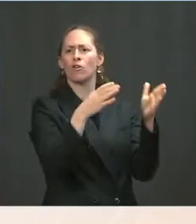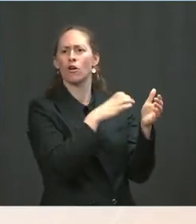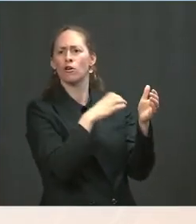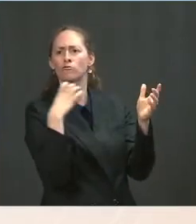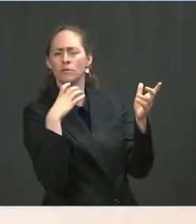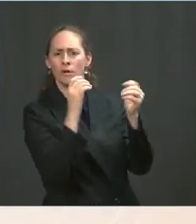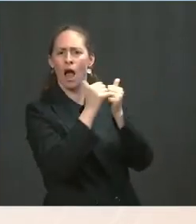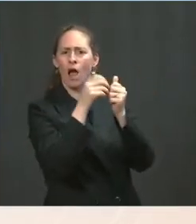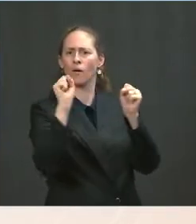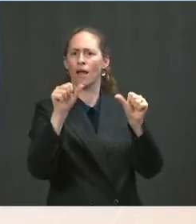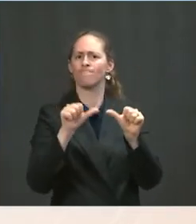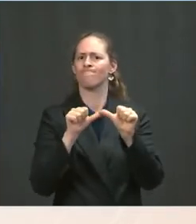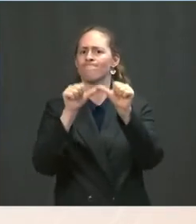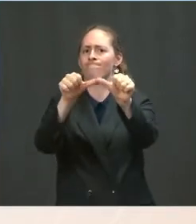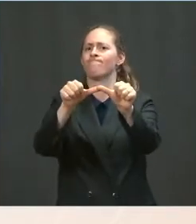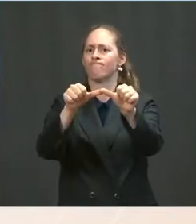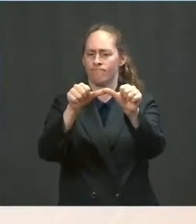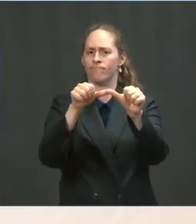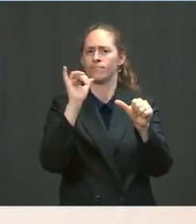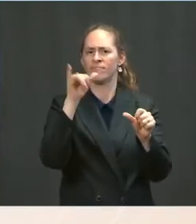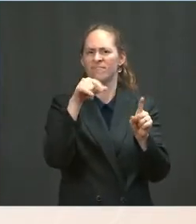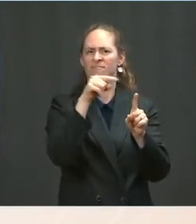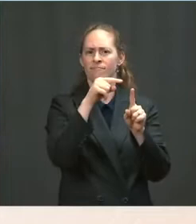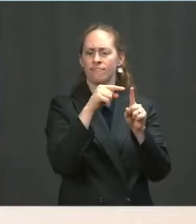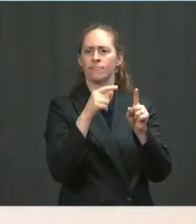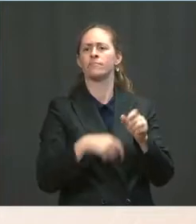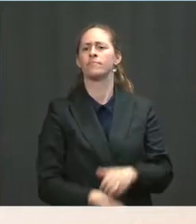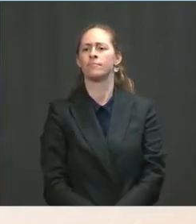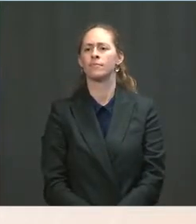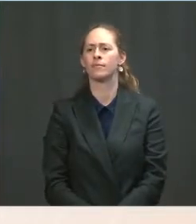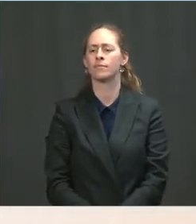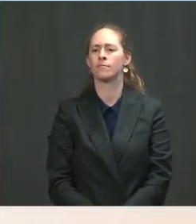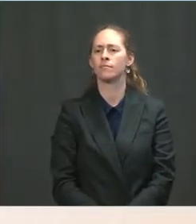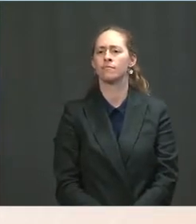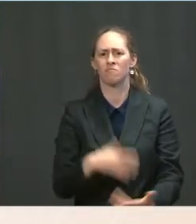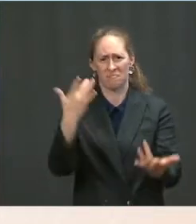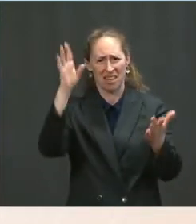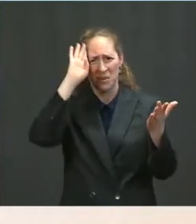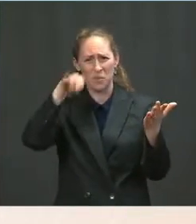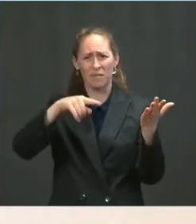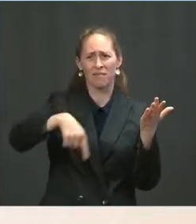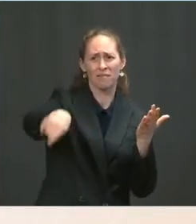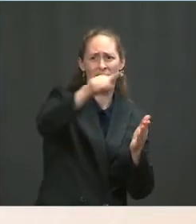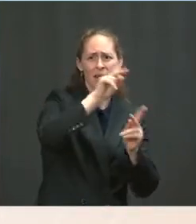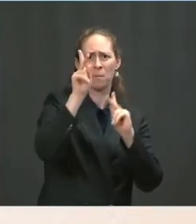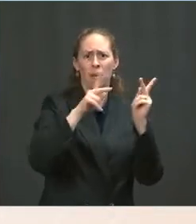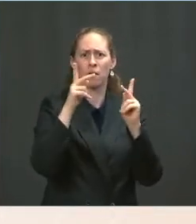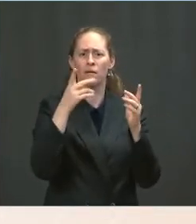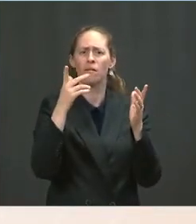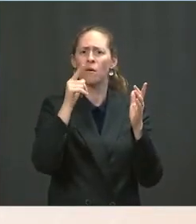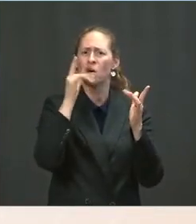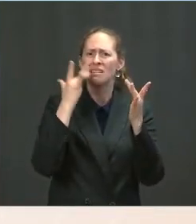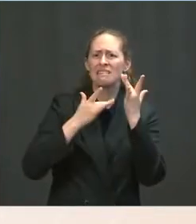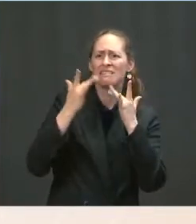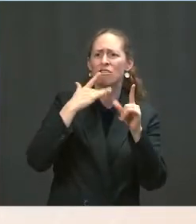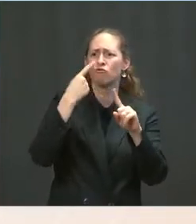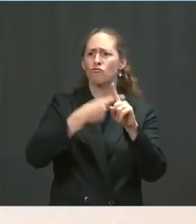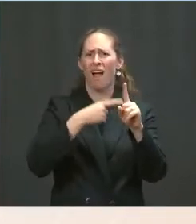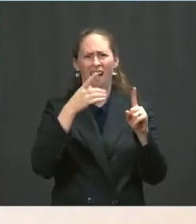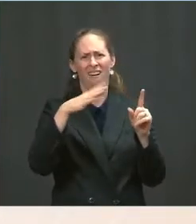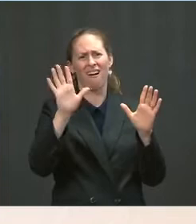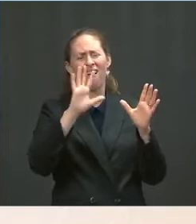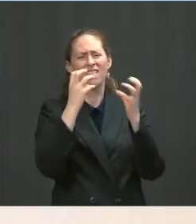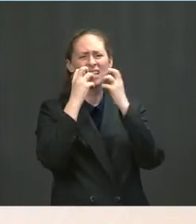eviction moratorium to protect these vulnerable renters and their families. We understand how critical that is, how important that is. It has